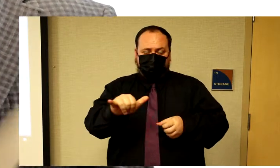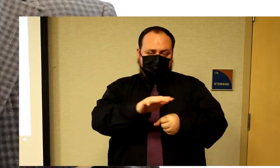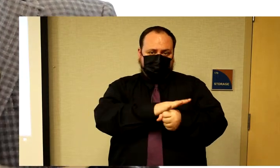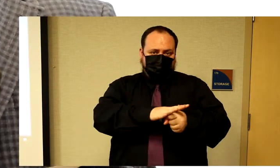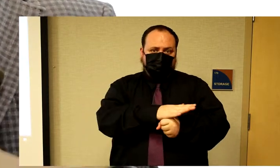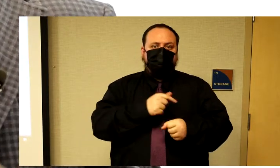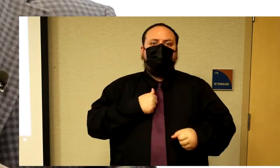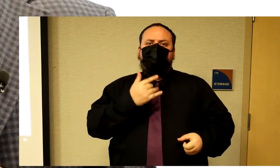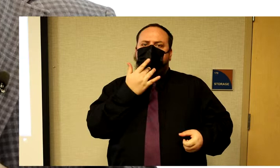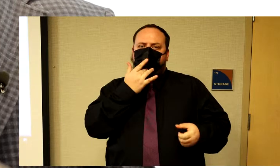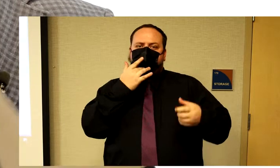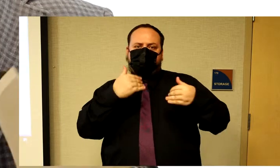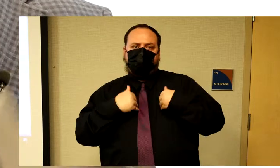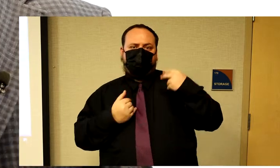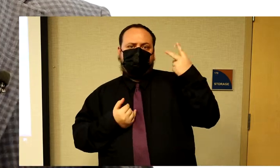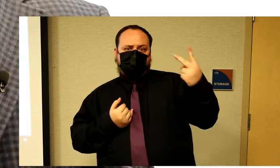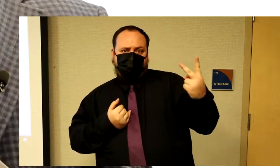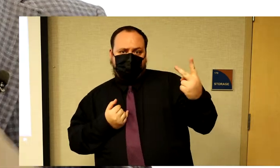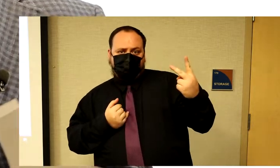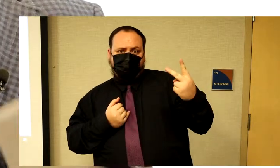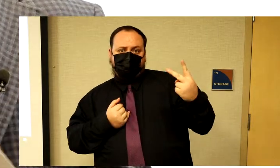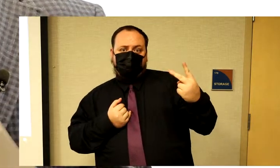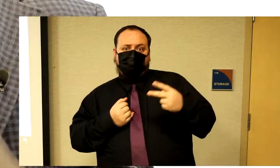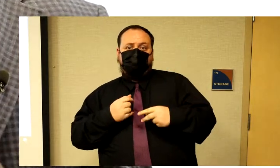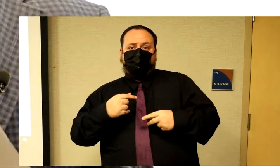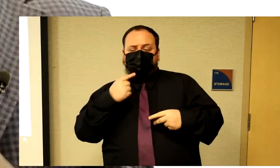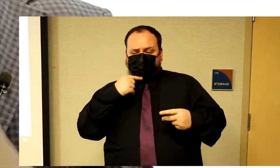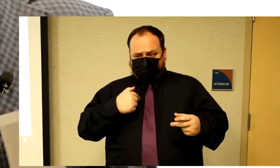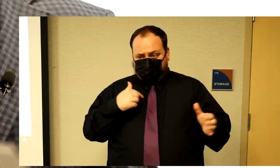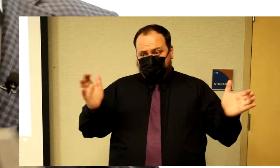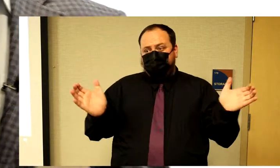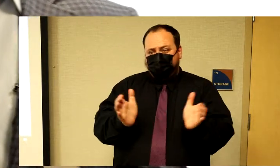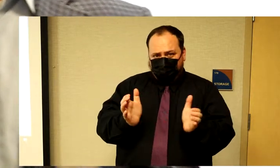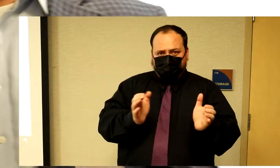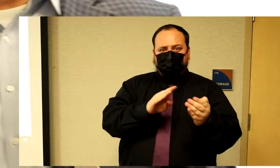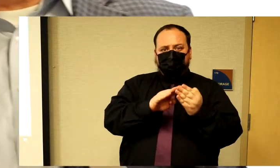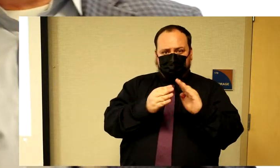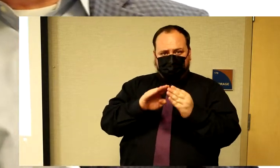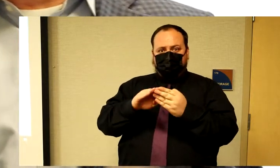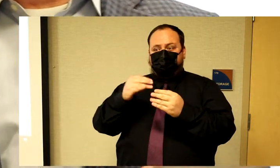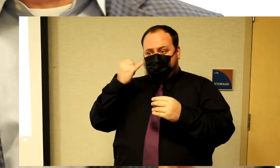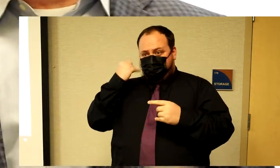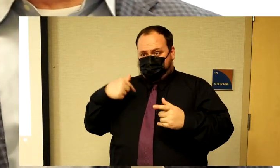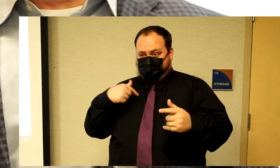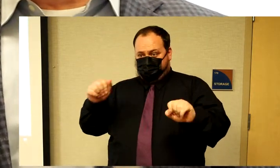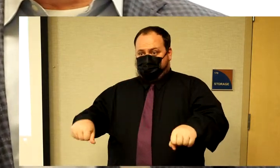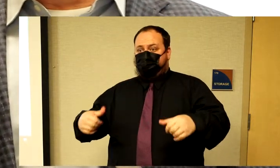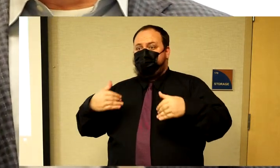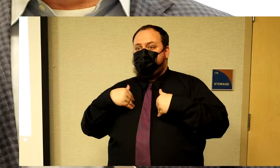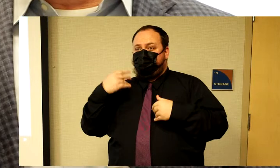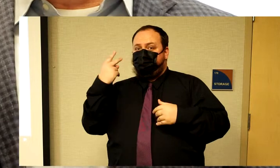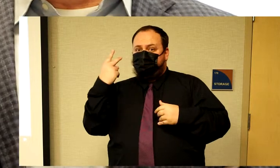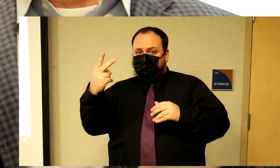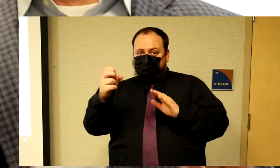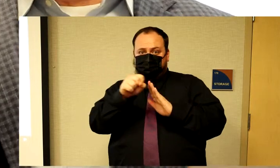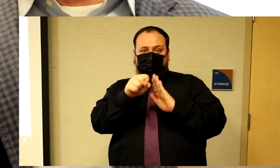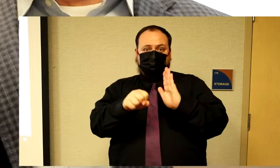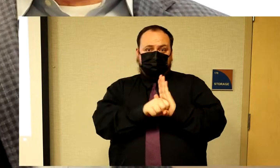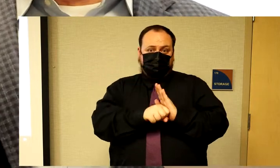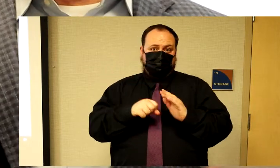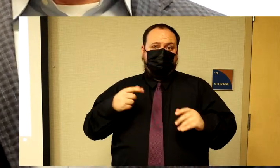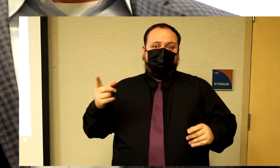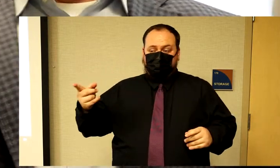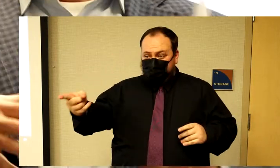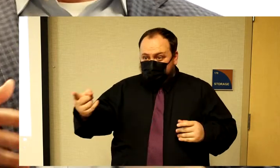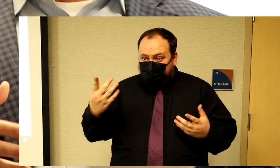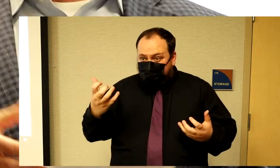we have, we're a small community and we're going to get, if we could have 2 state senators actually represent us, we actually think that would be an advantage. Now, most communities don't